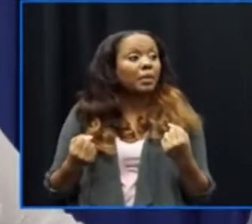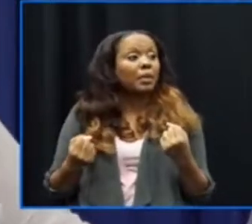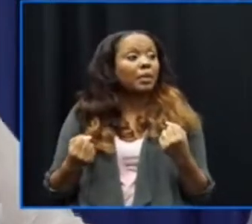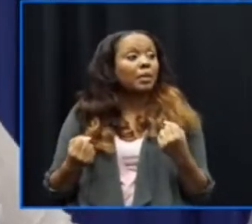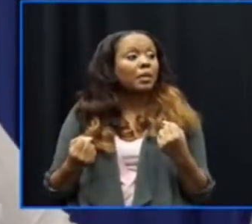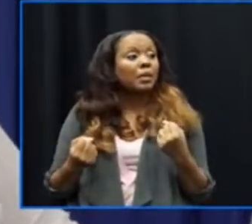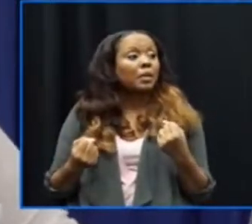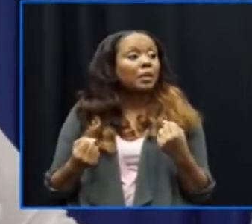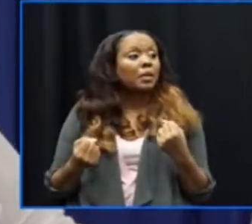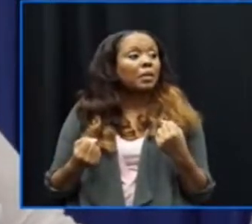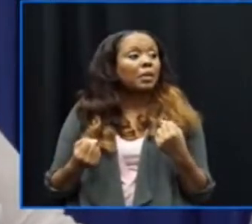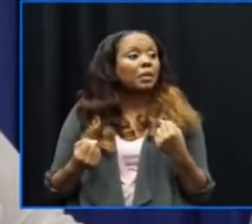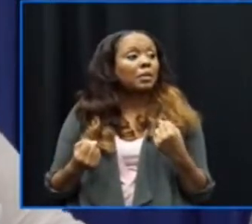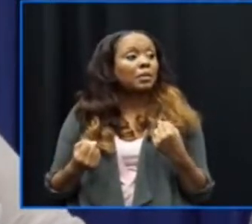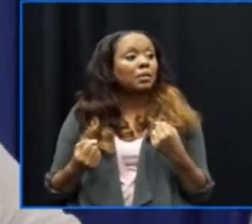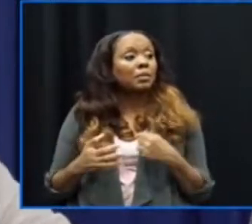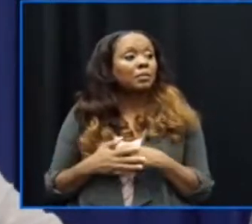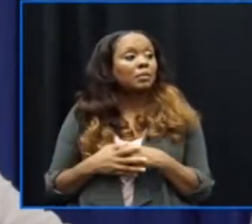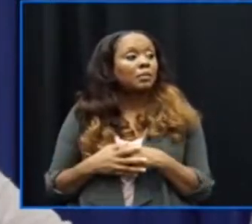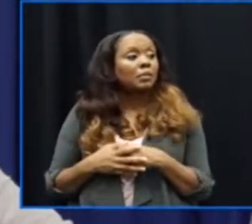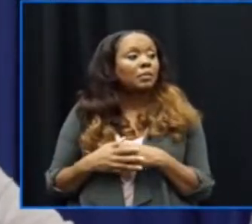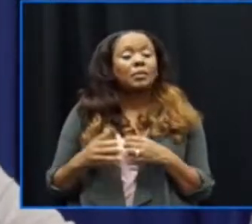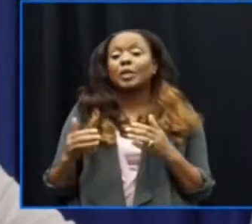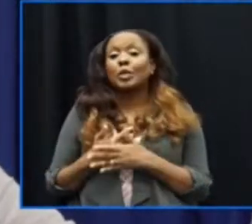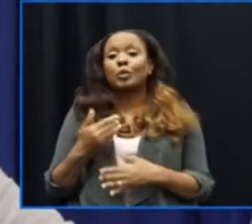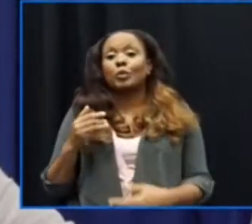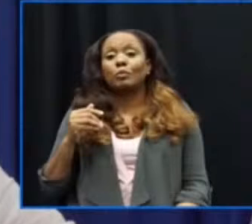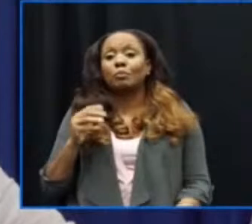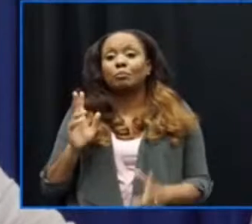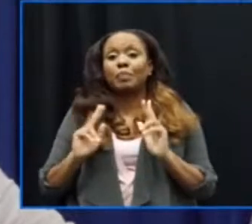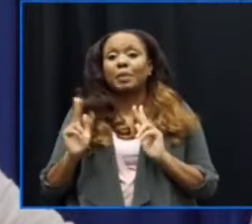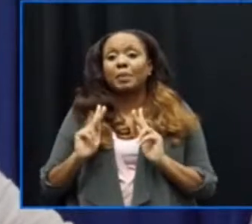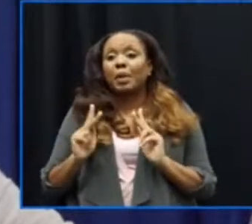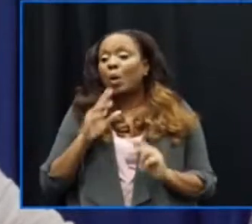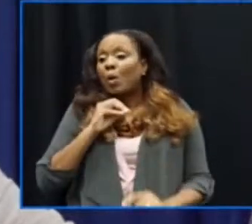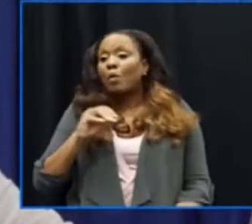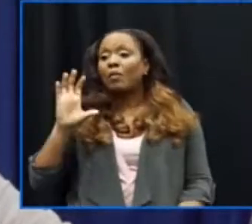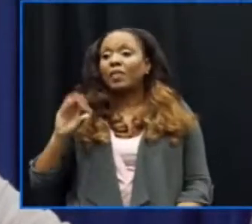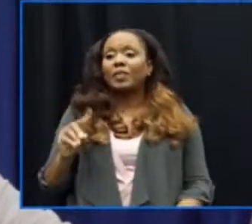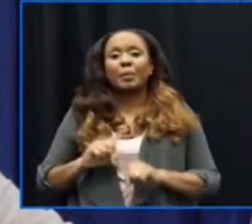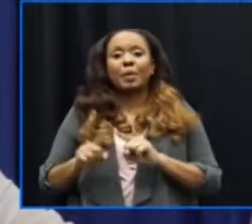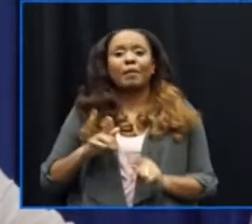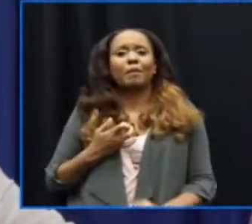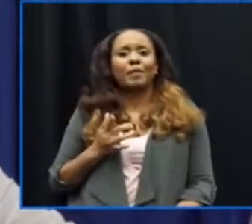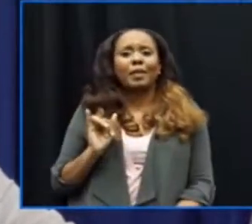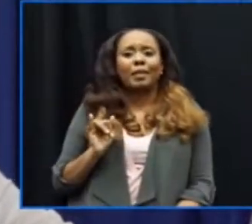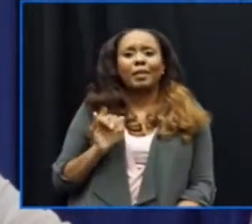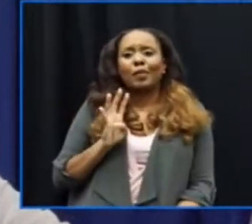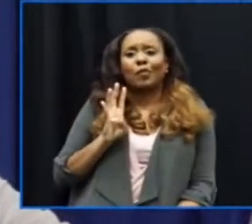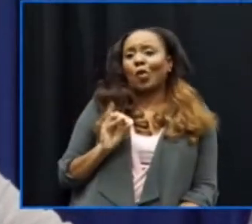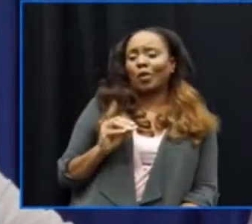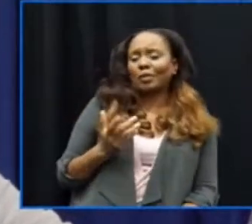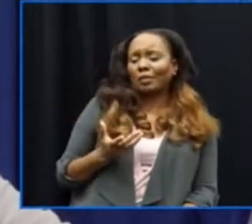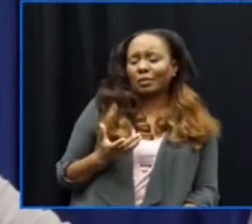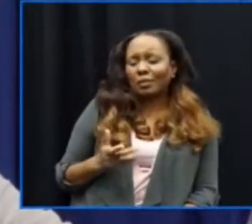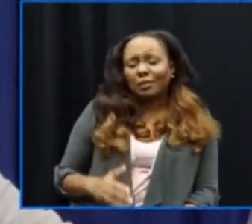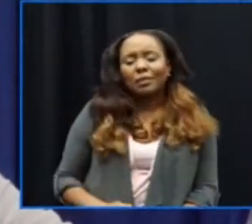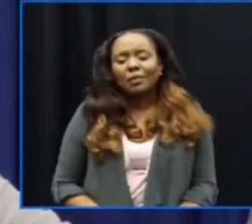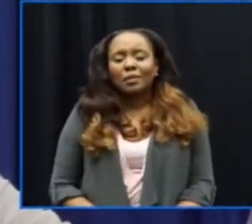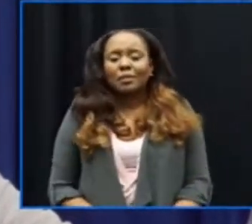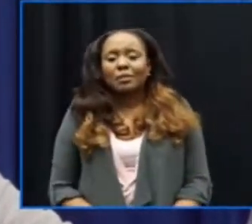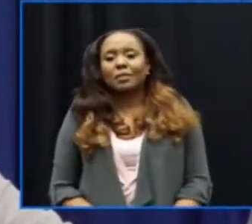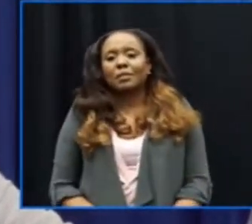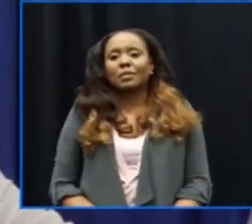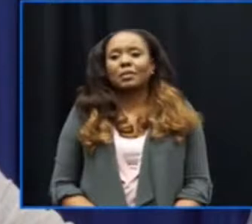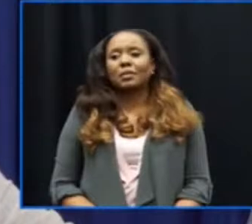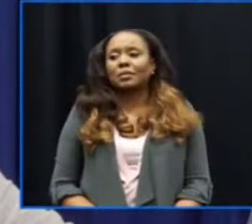or the new 50 is now 40, however which you want to look at it. It depends on how you want to look at the glass. But the important thing is that people